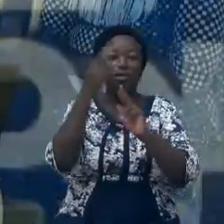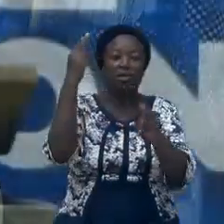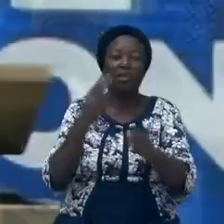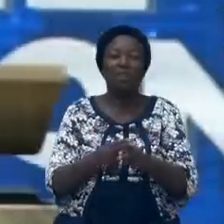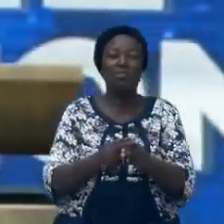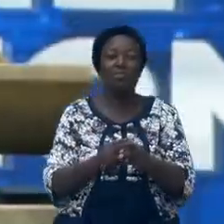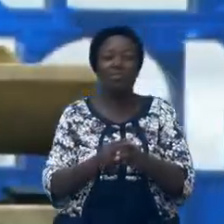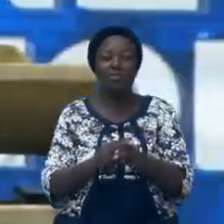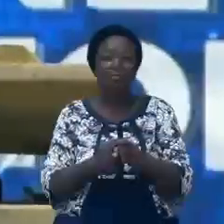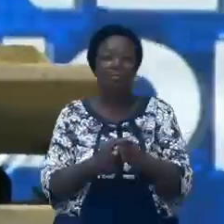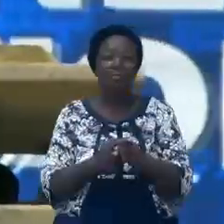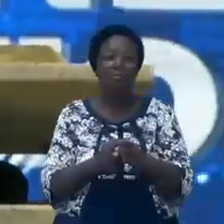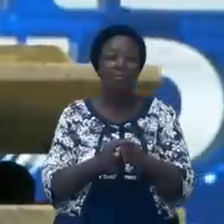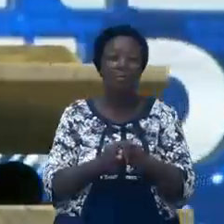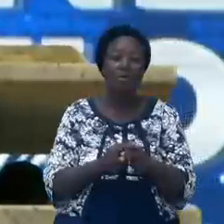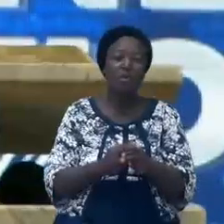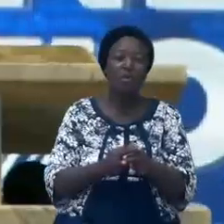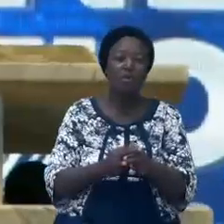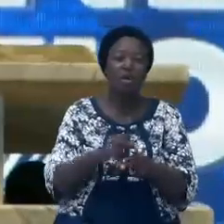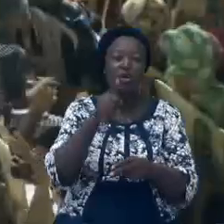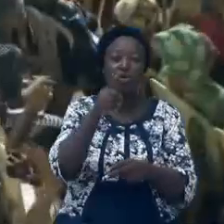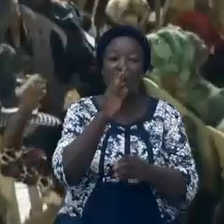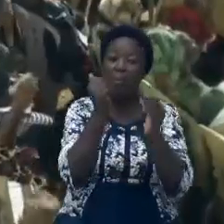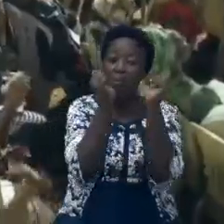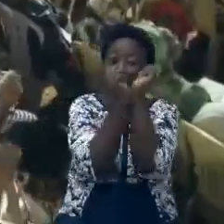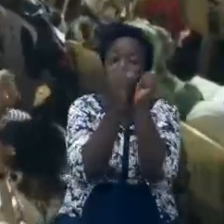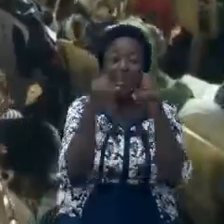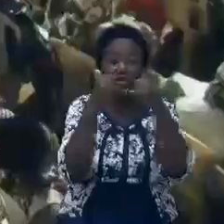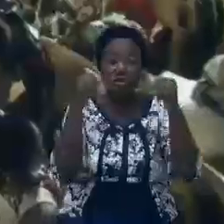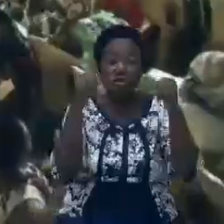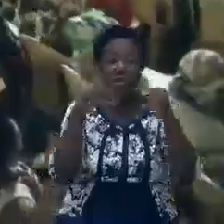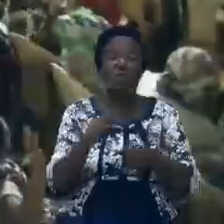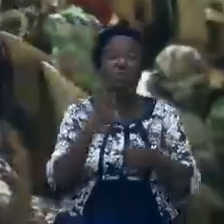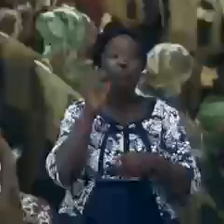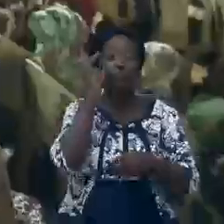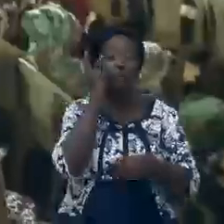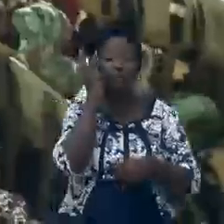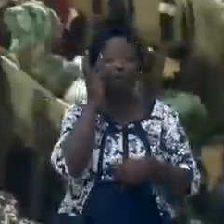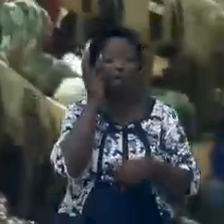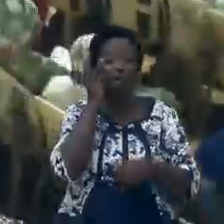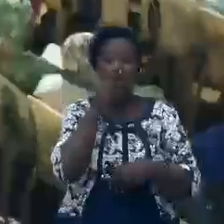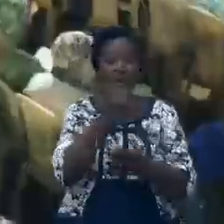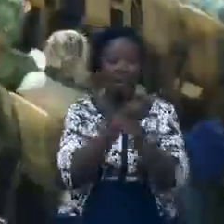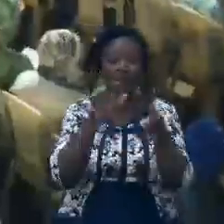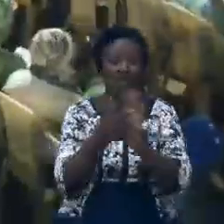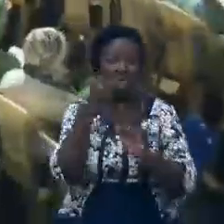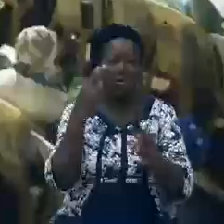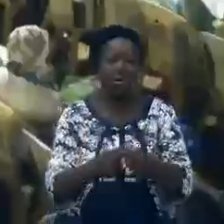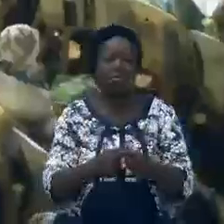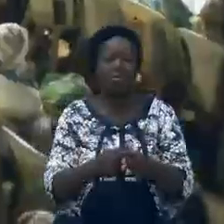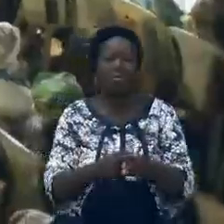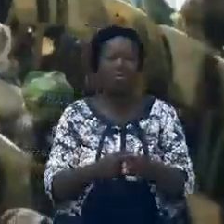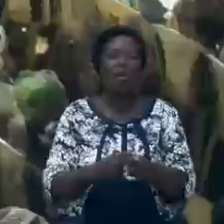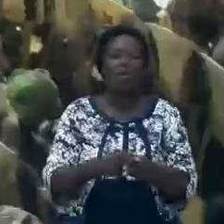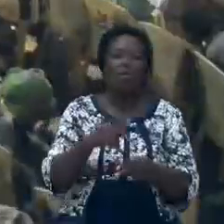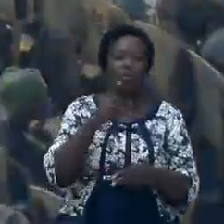you're released, you're free tonight in Jesus' name. You're bound by the chain of